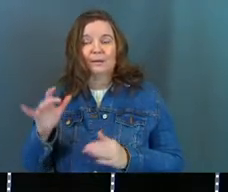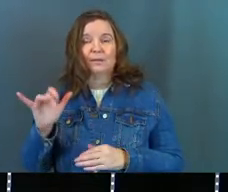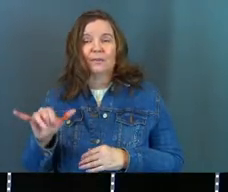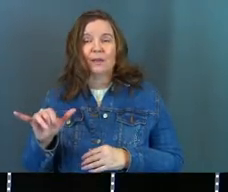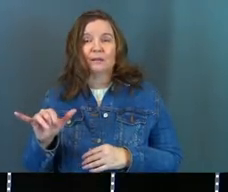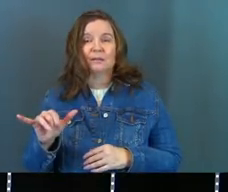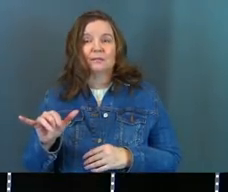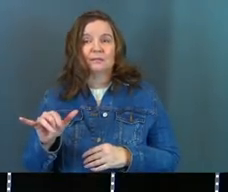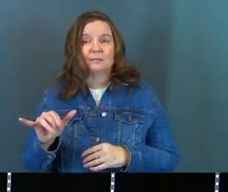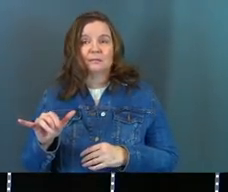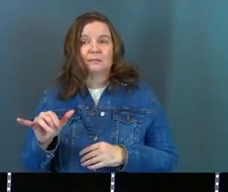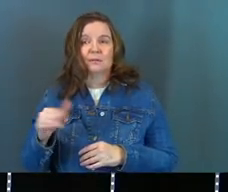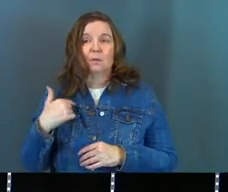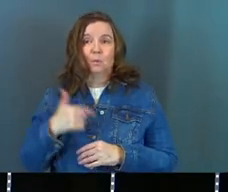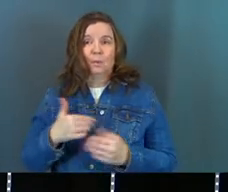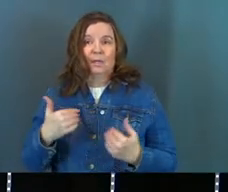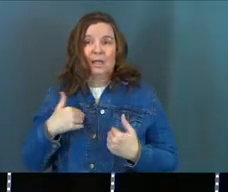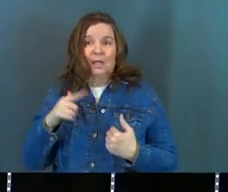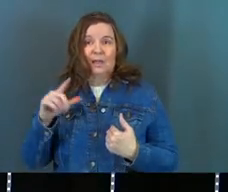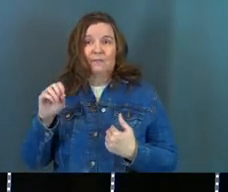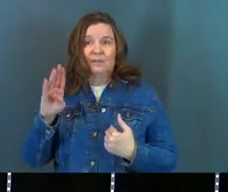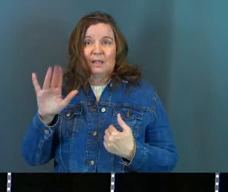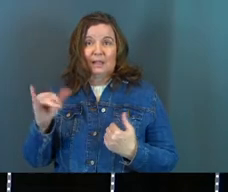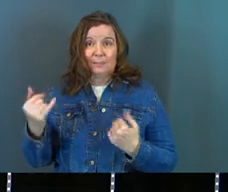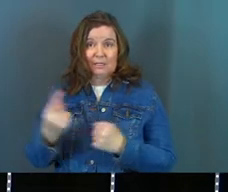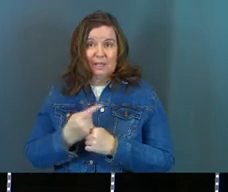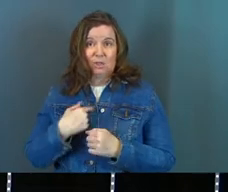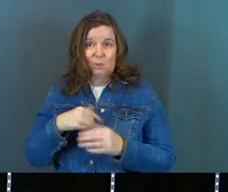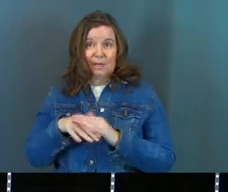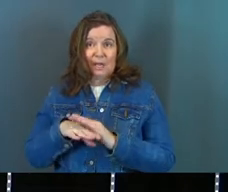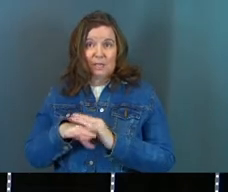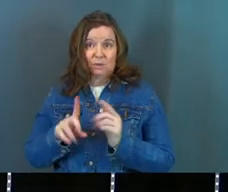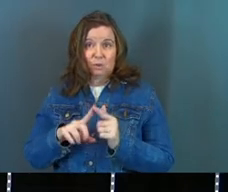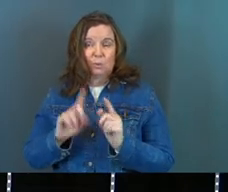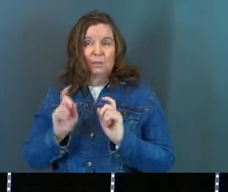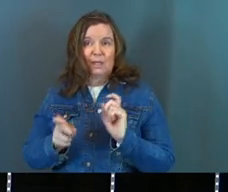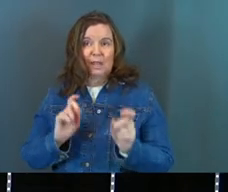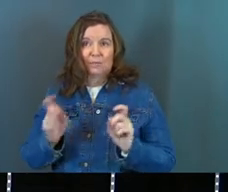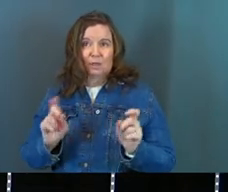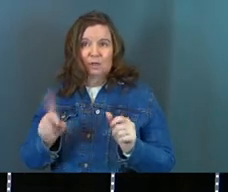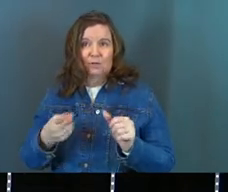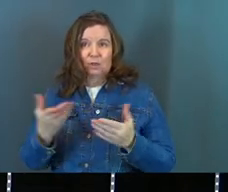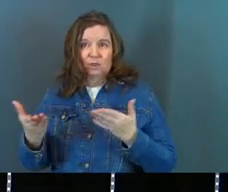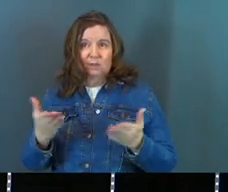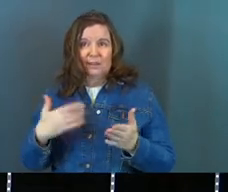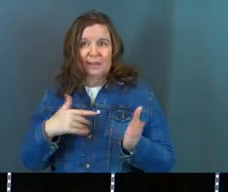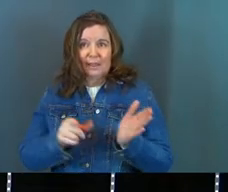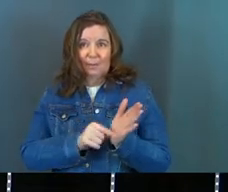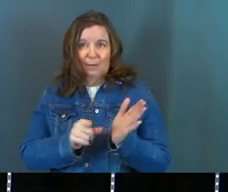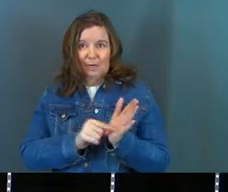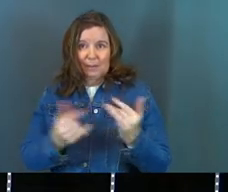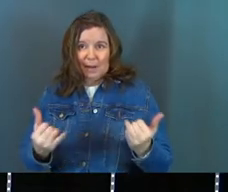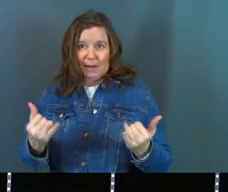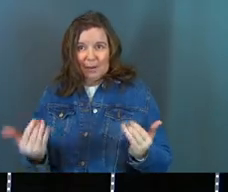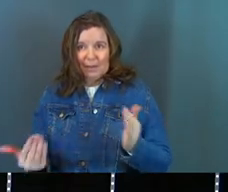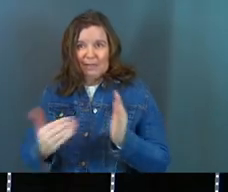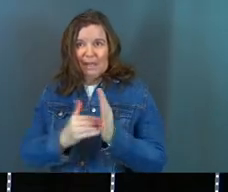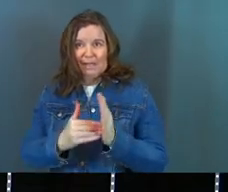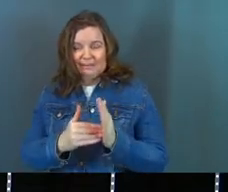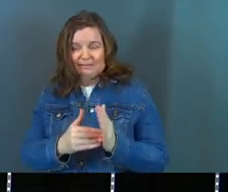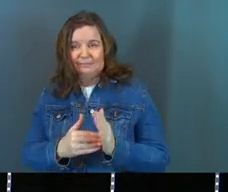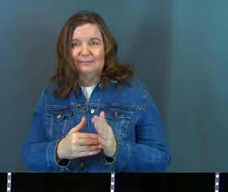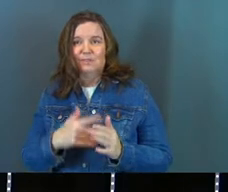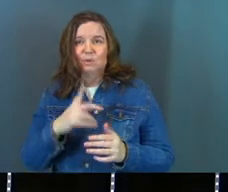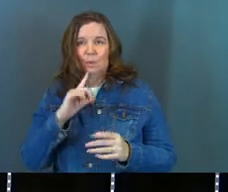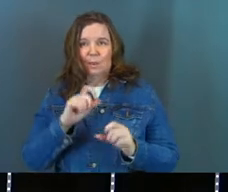that we've got out in the lobby today. You guys can get access to it. We gave them all away during first service, and they're printing them like crazy next door